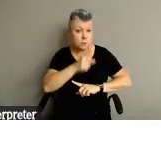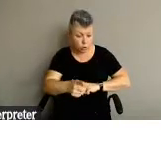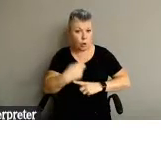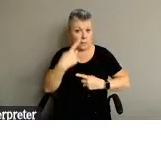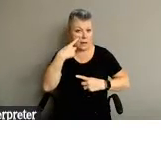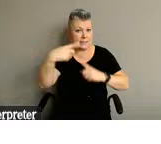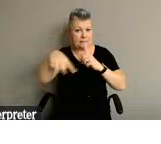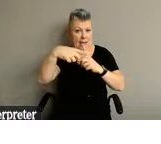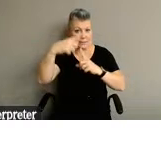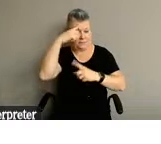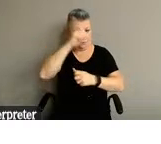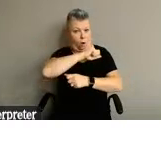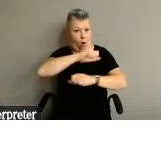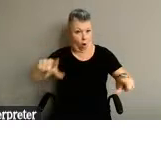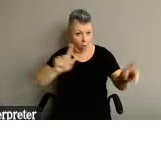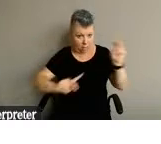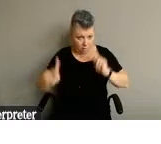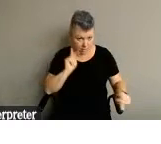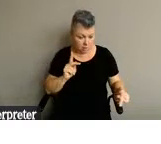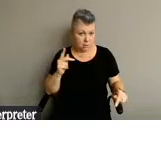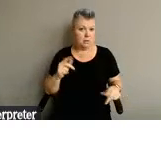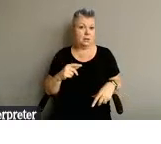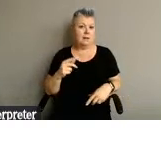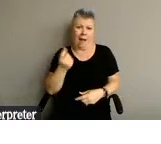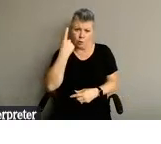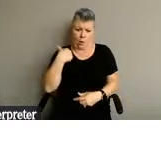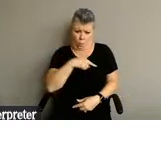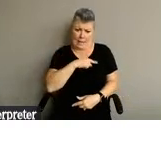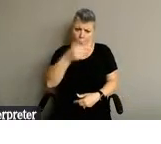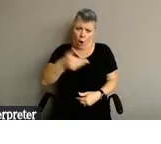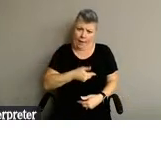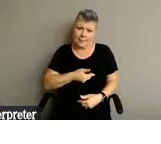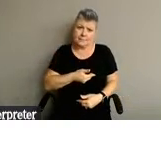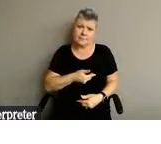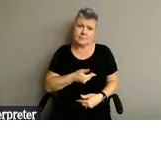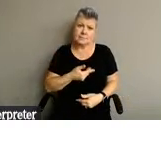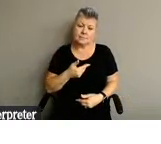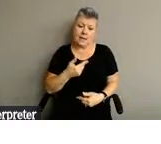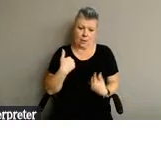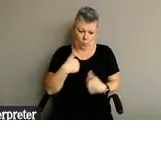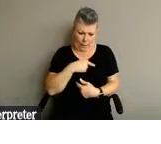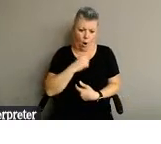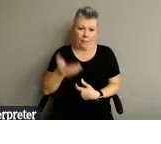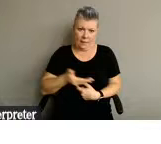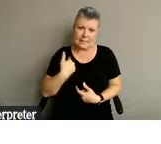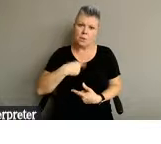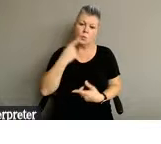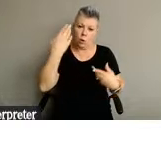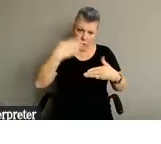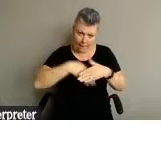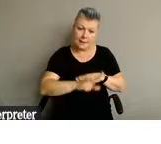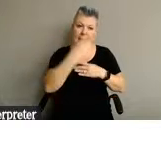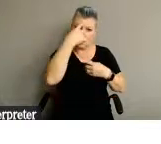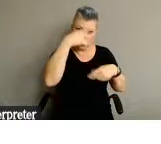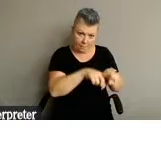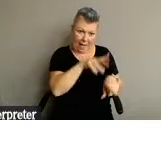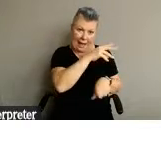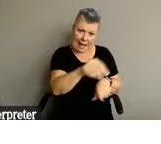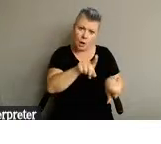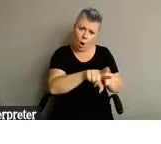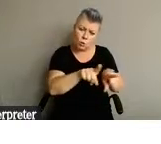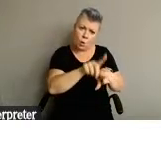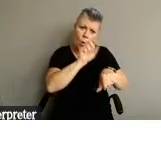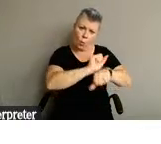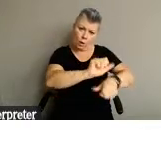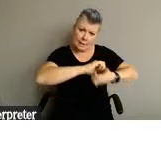all, and understanding that we are guests and we want to ensure that as guests that we're coming in to comply, but also to be partners in